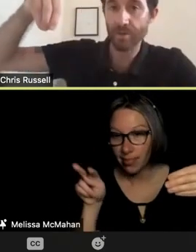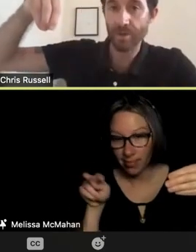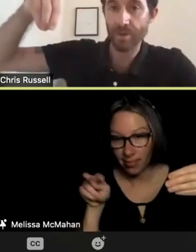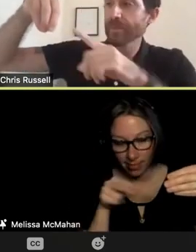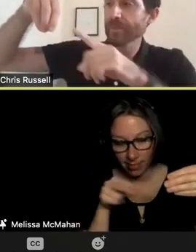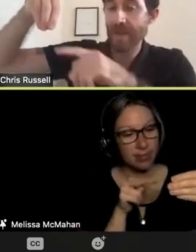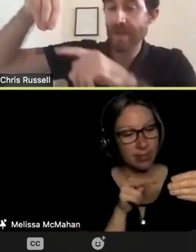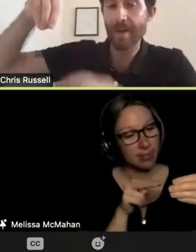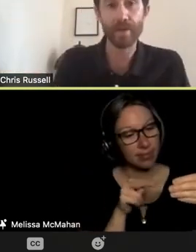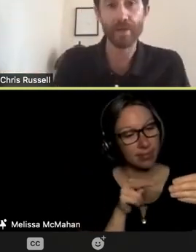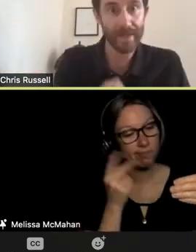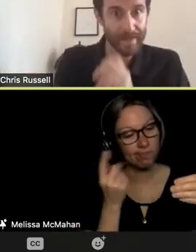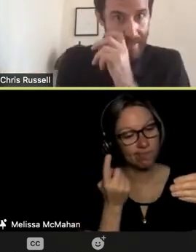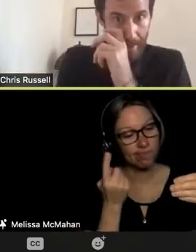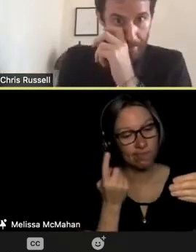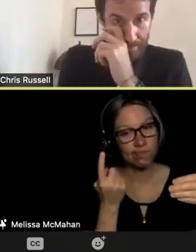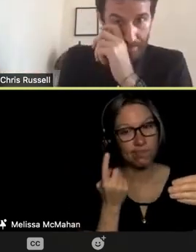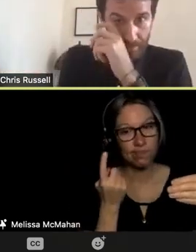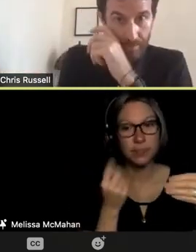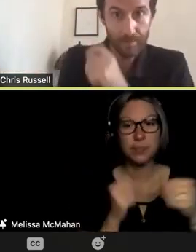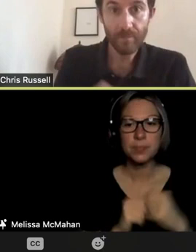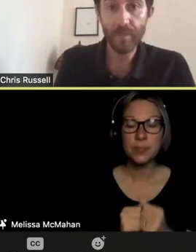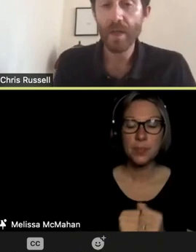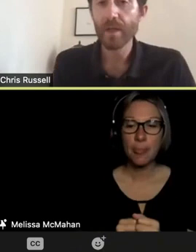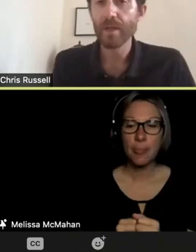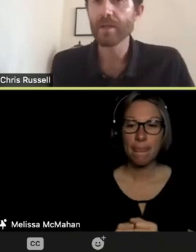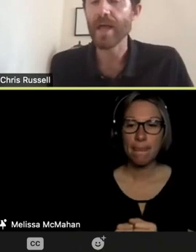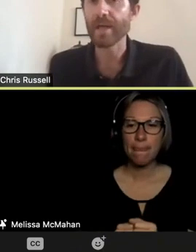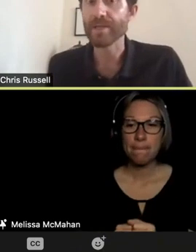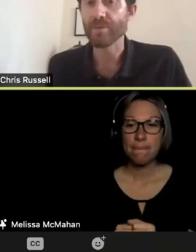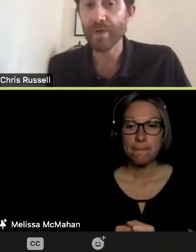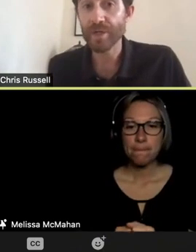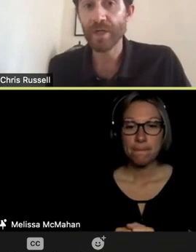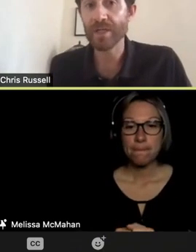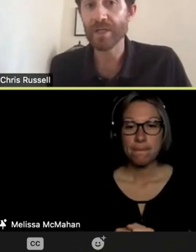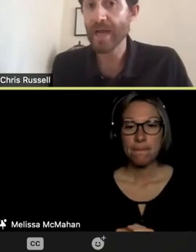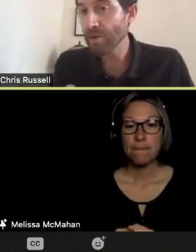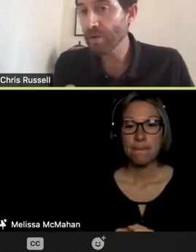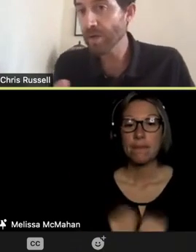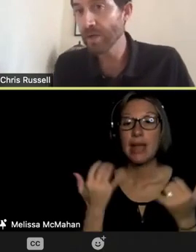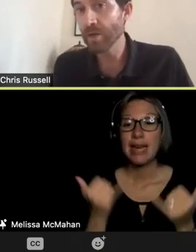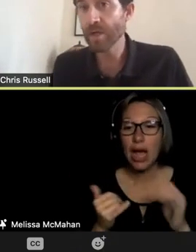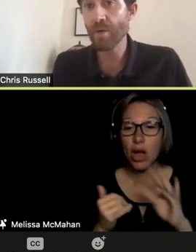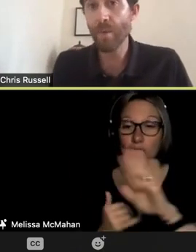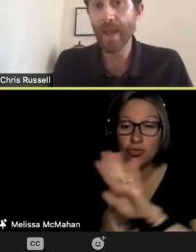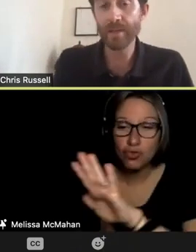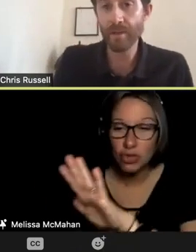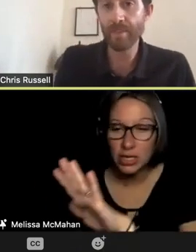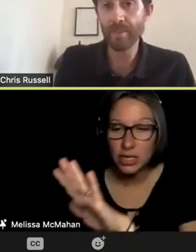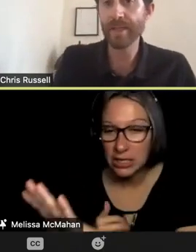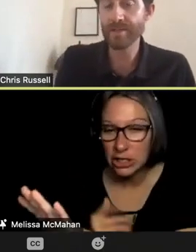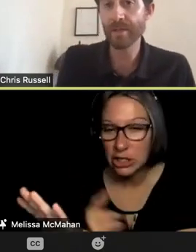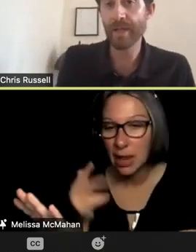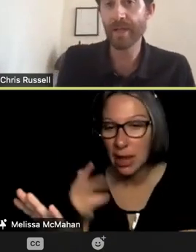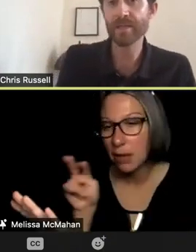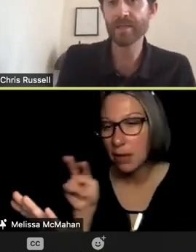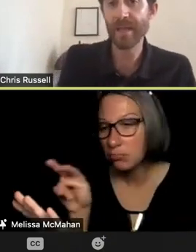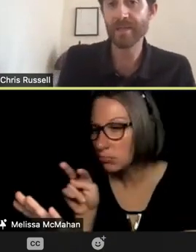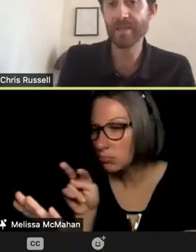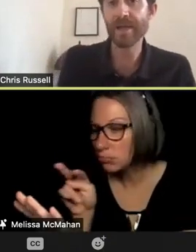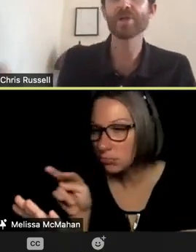gaze toward the other one. Stop and look at it a second. Then he's reaching, he's kind of looking away a little bit.